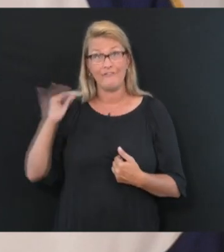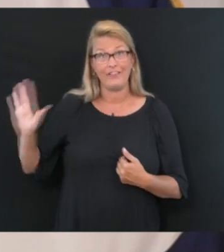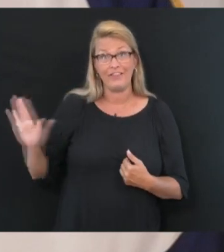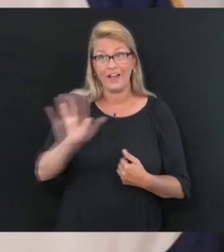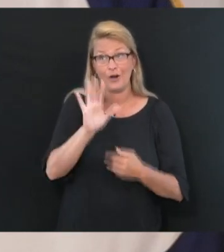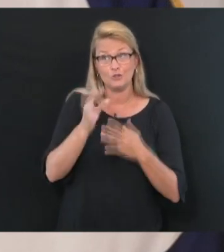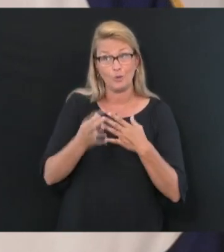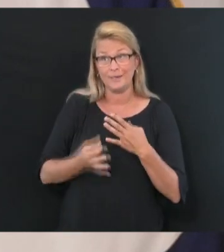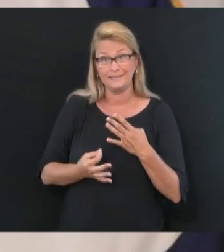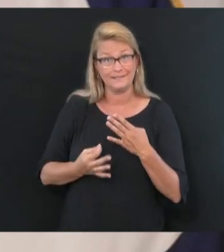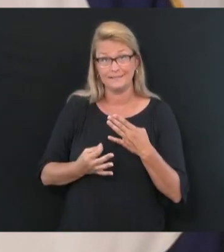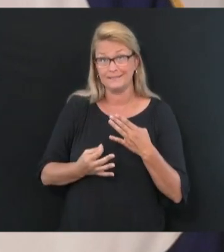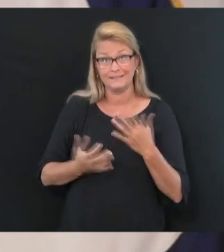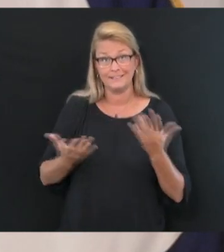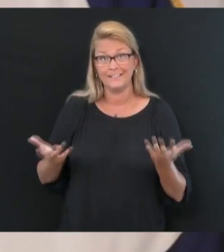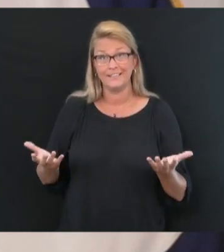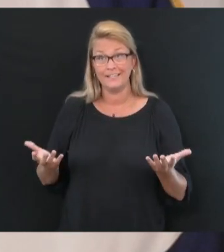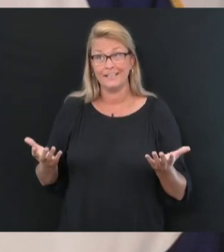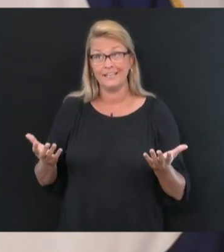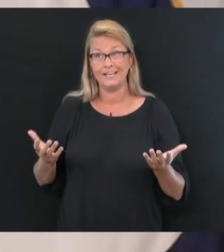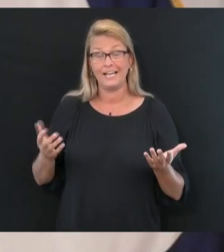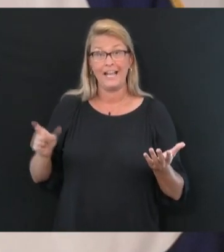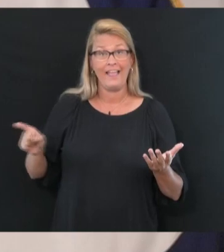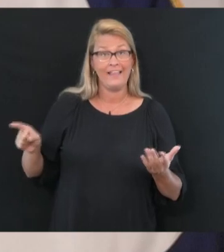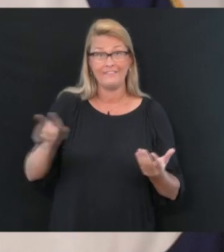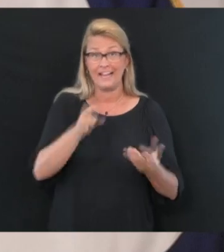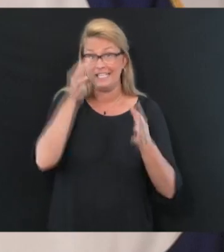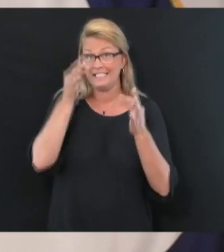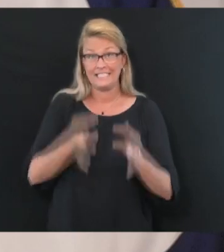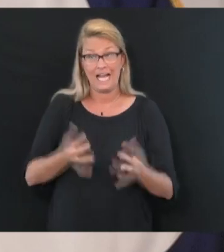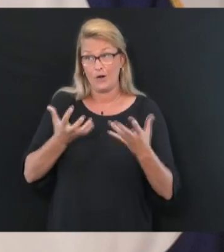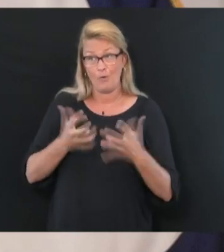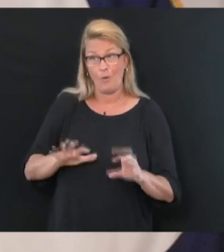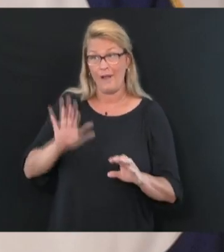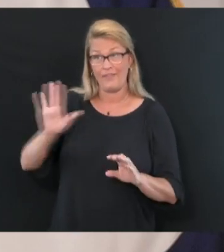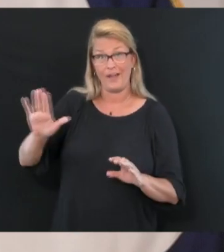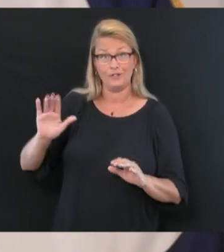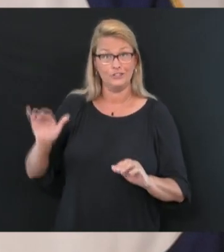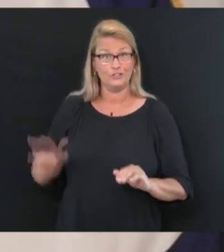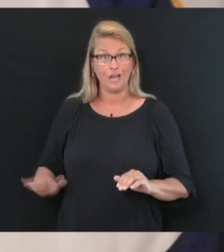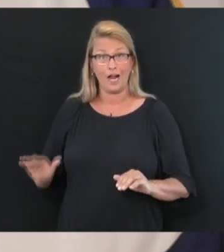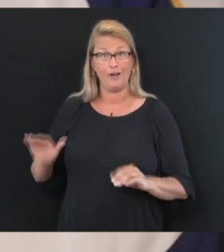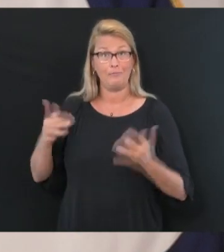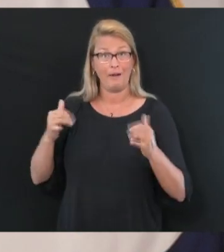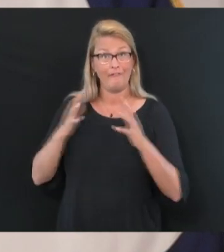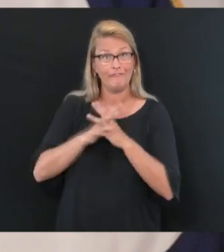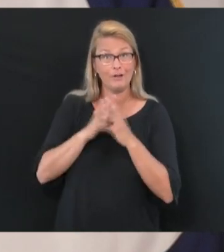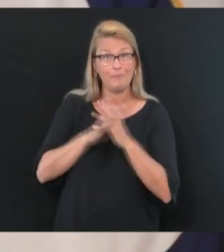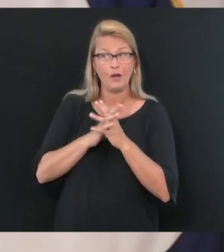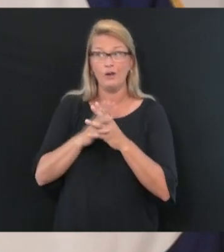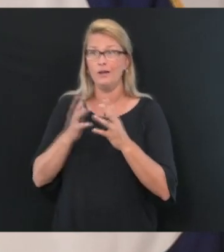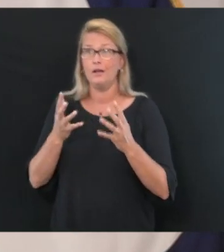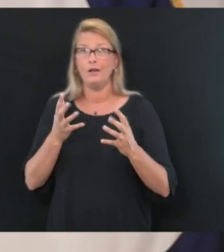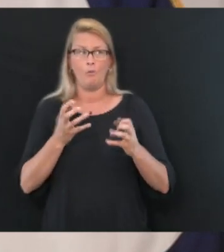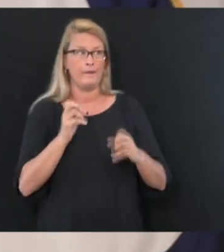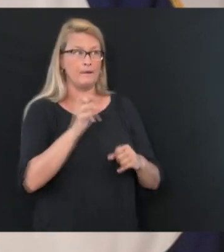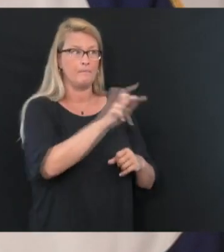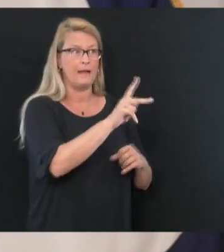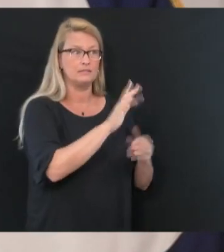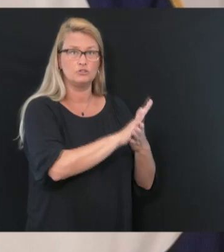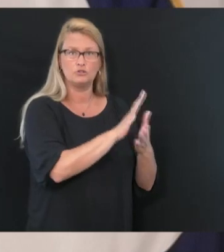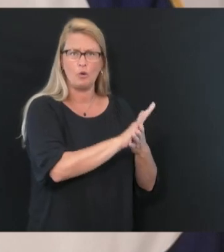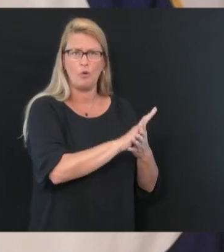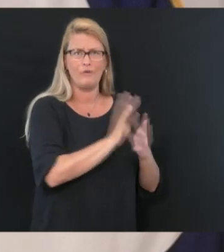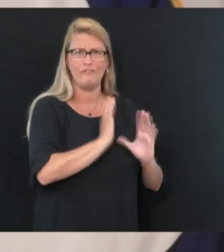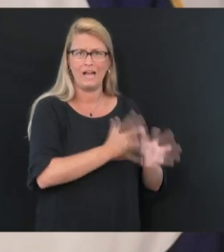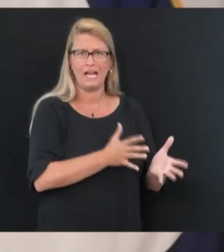through, So the parents, if they decide that they don't want their child to play football and they want them to go to school, that's fine. If they don't want them to go to school and